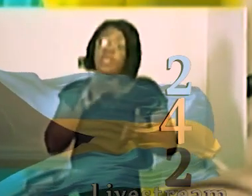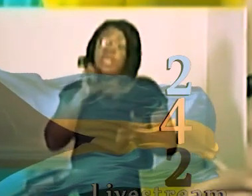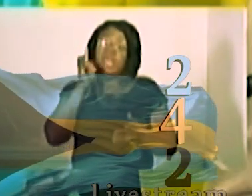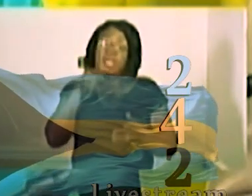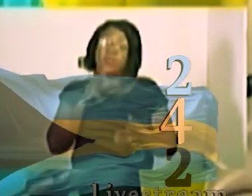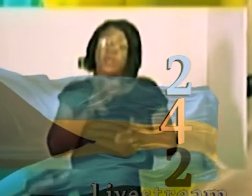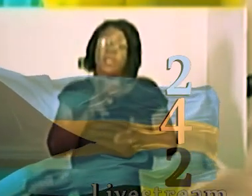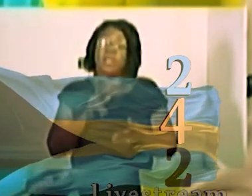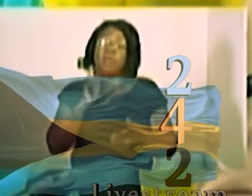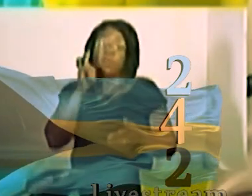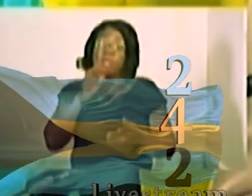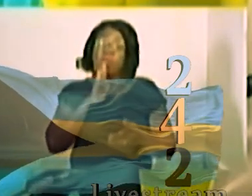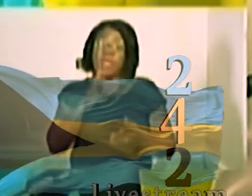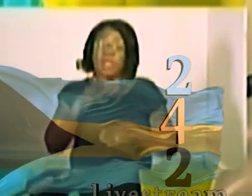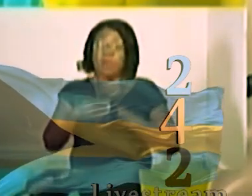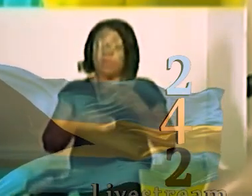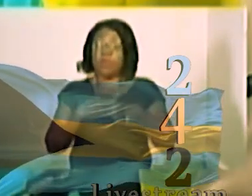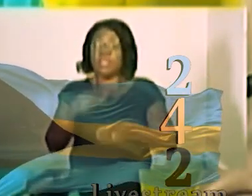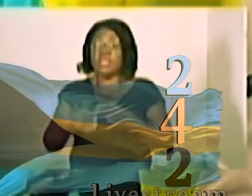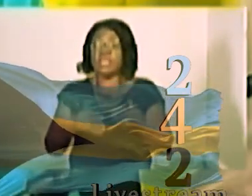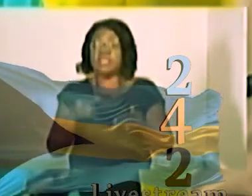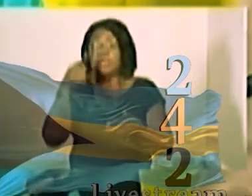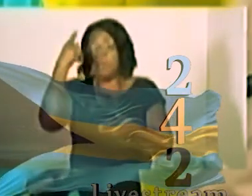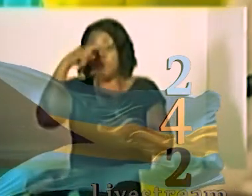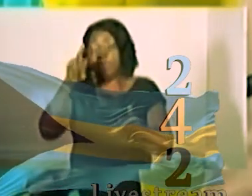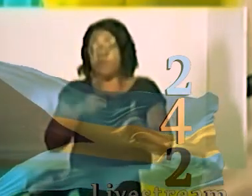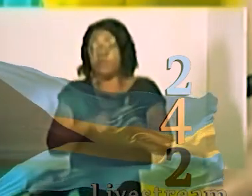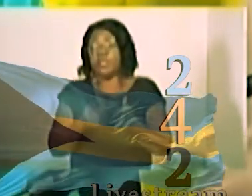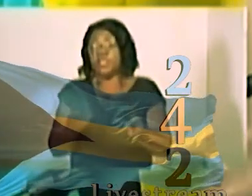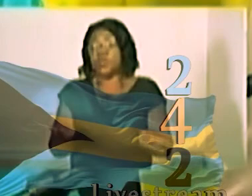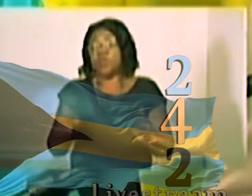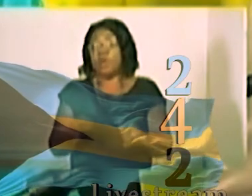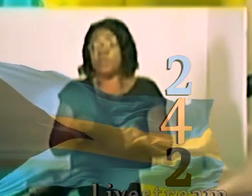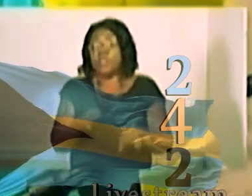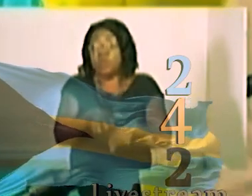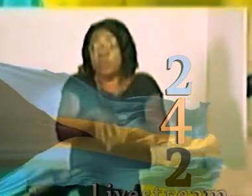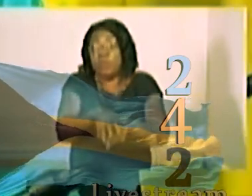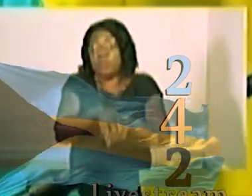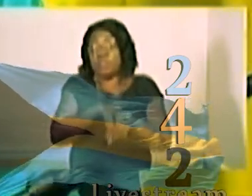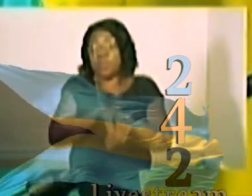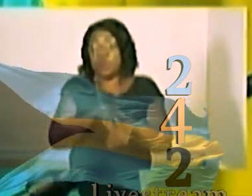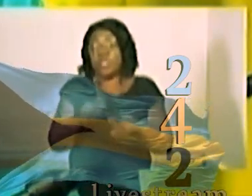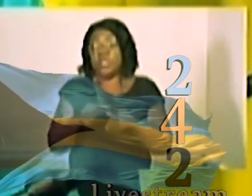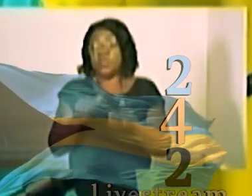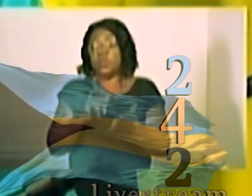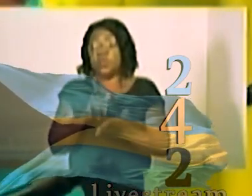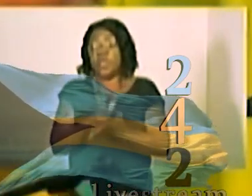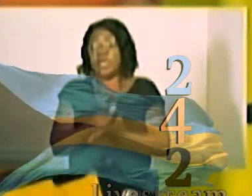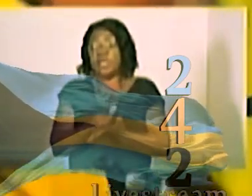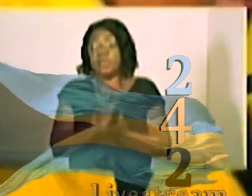the people have been told that this is going to happen. So we will move slowly toward that.